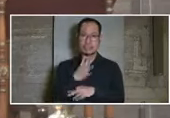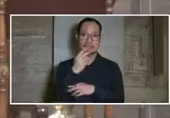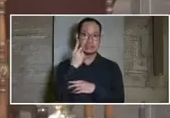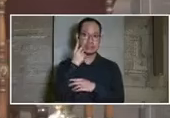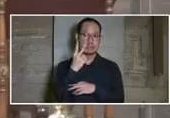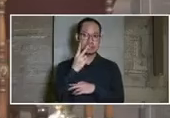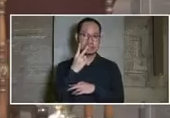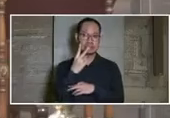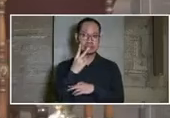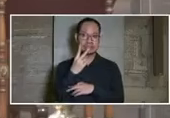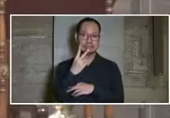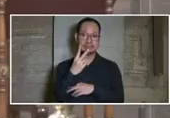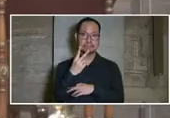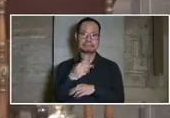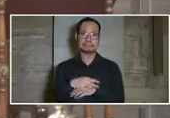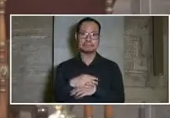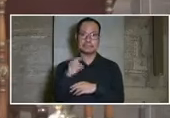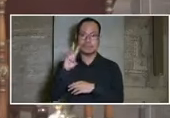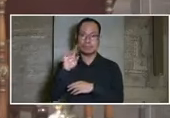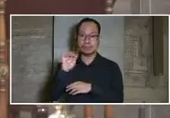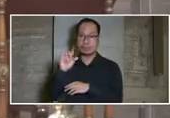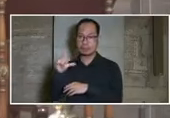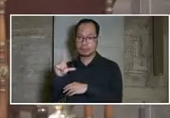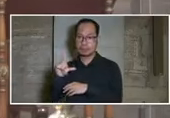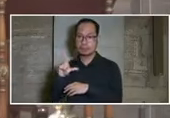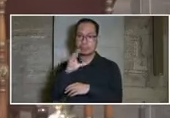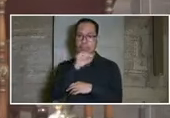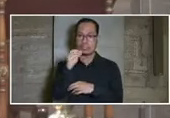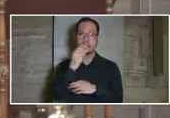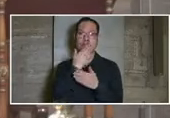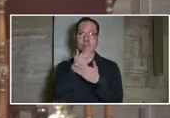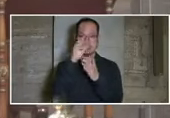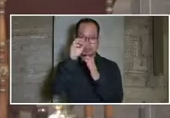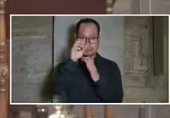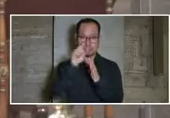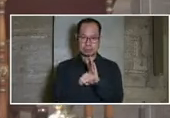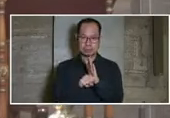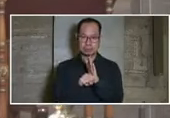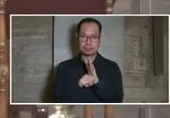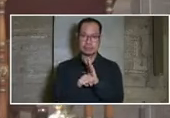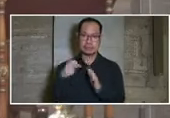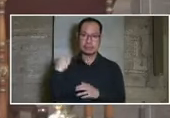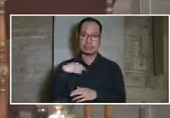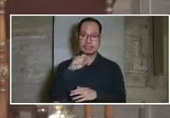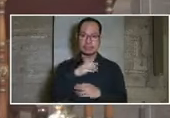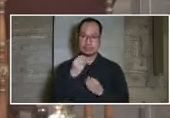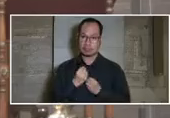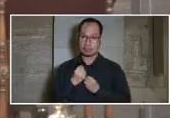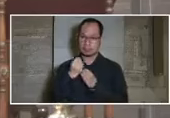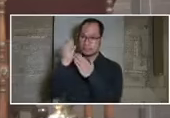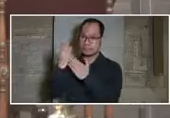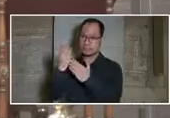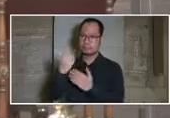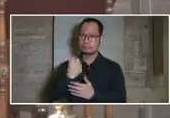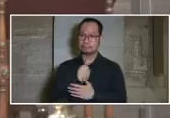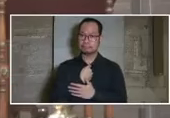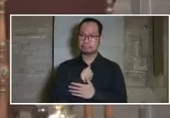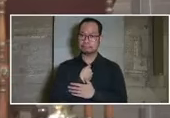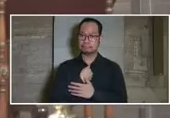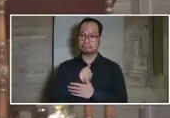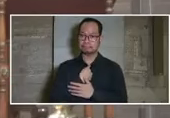well. God would want us to see good. Let us offer ourselves,